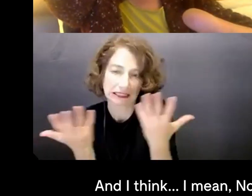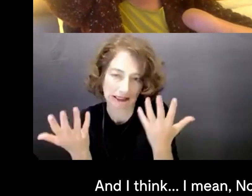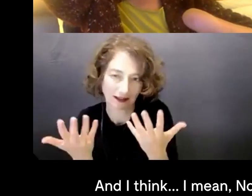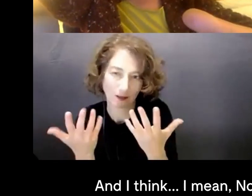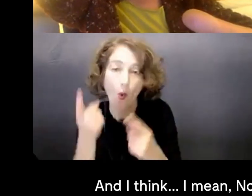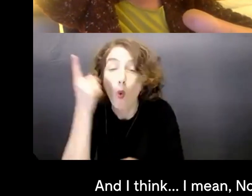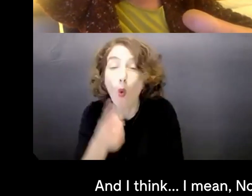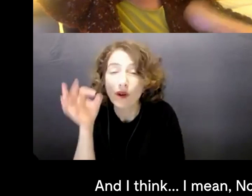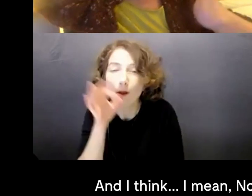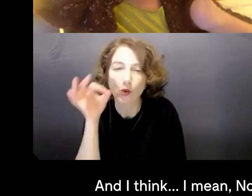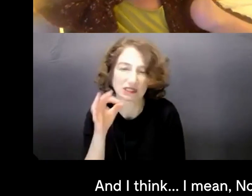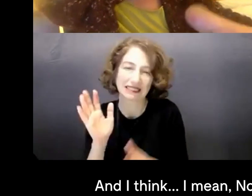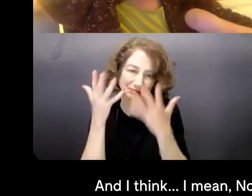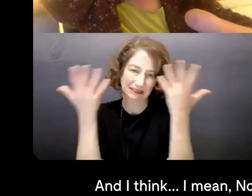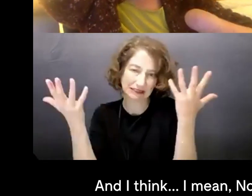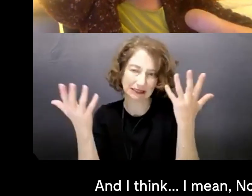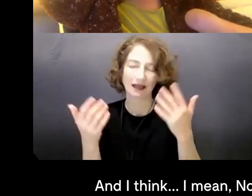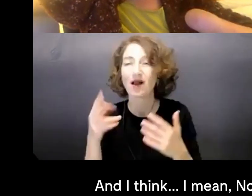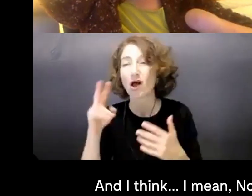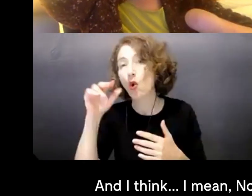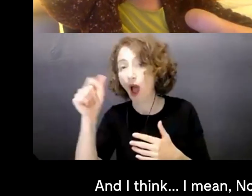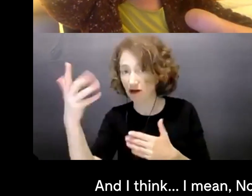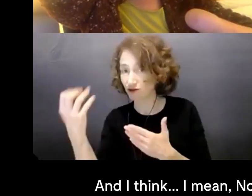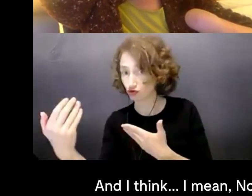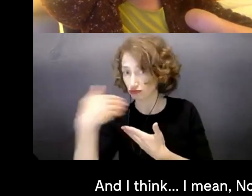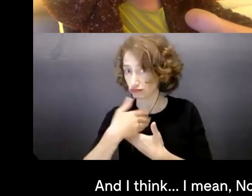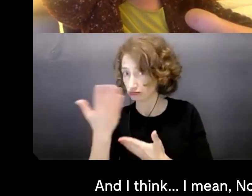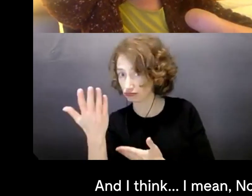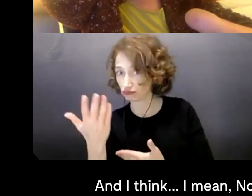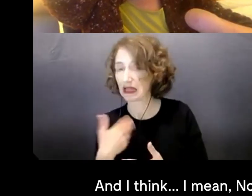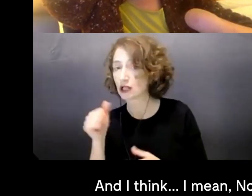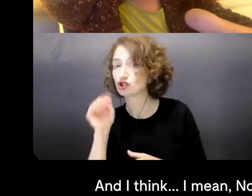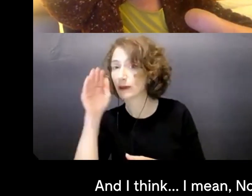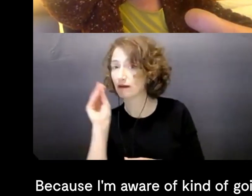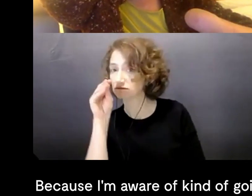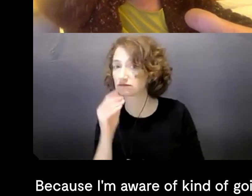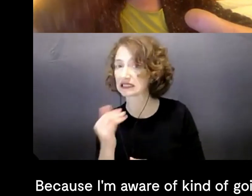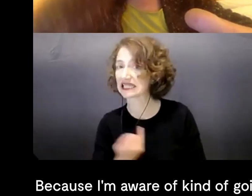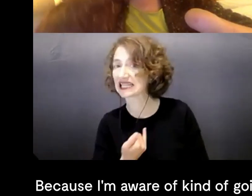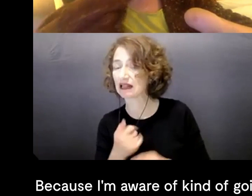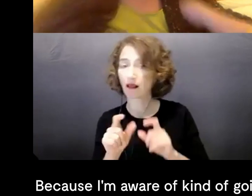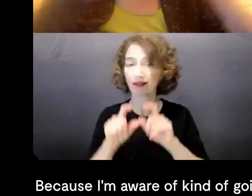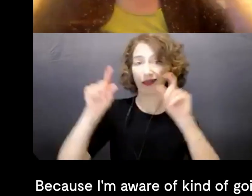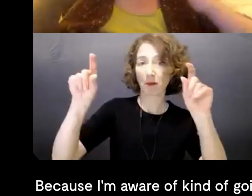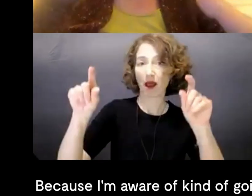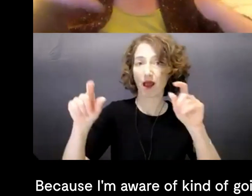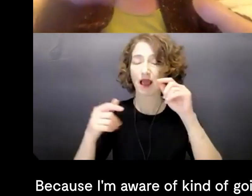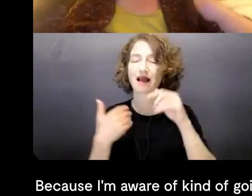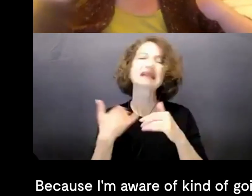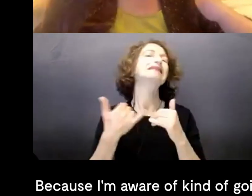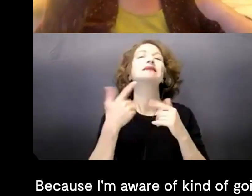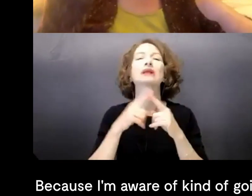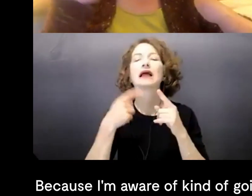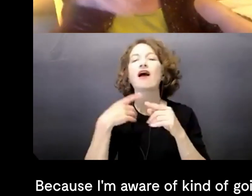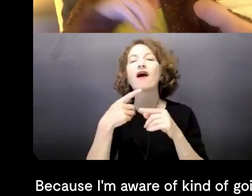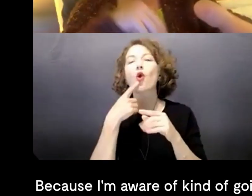yeah. And I think, I mean, Noa, do you want to step in, and then we can talk about identity also? I'm aware of kind of going on and